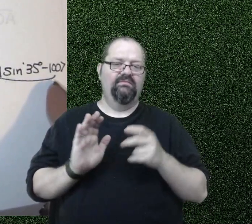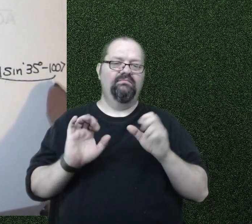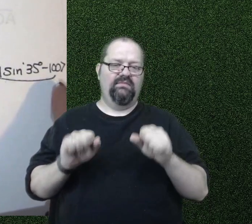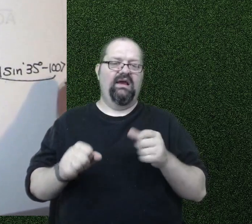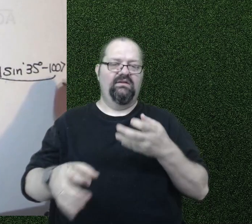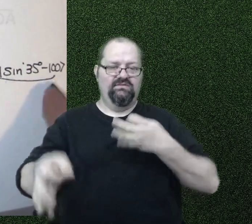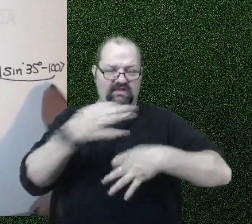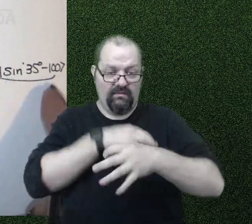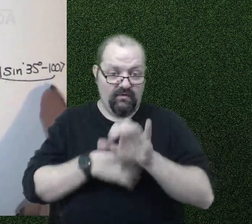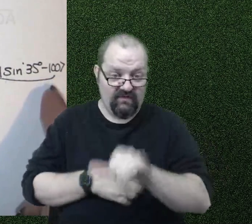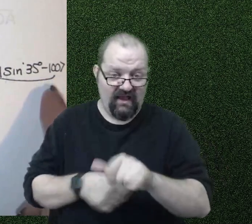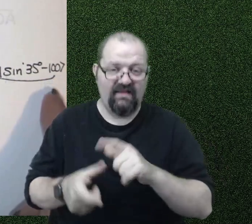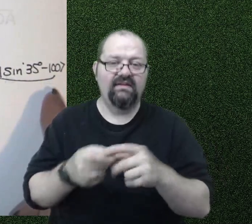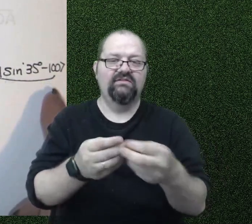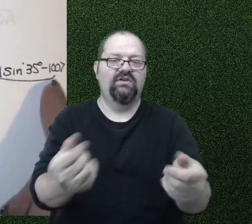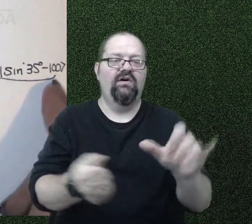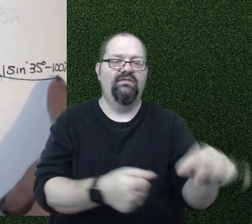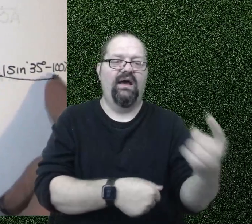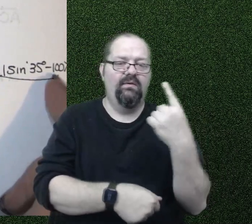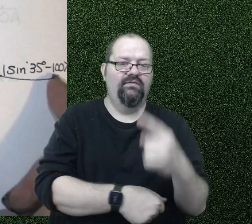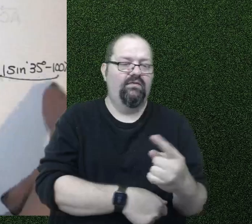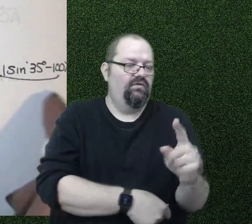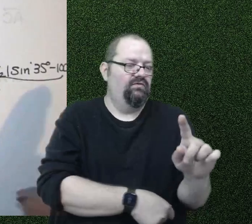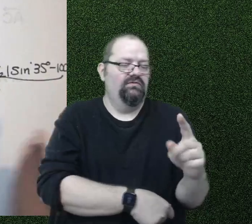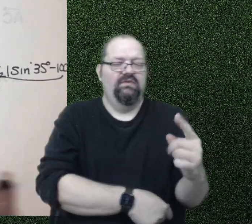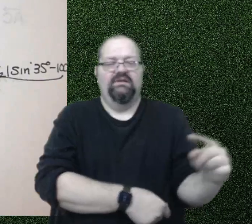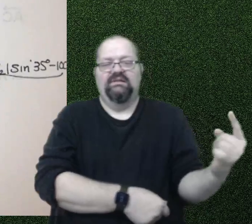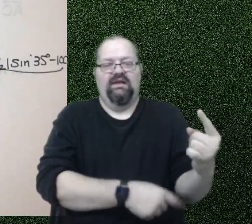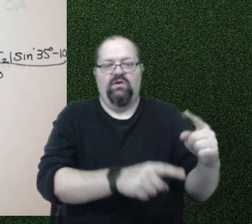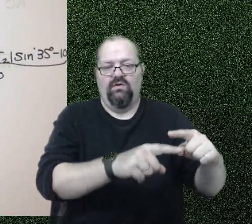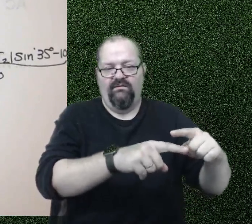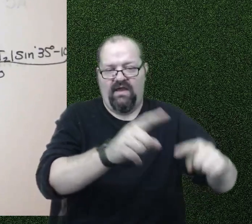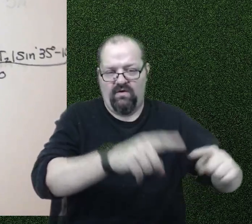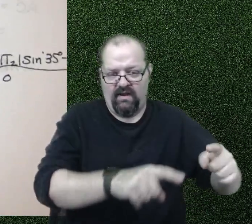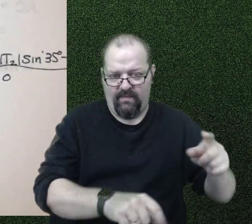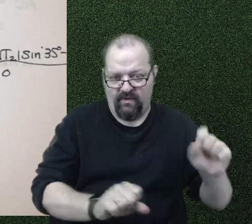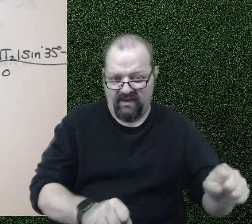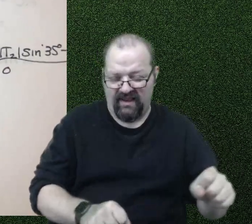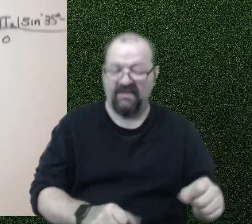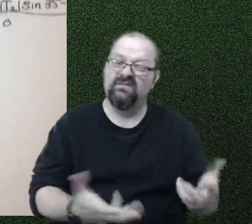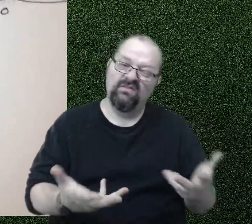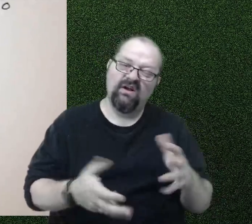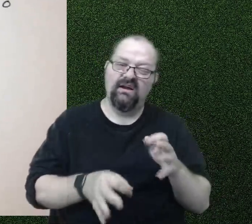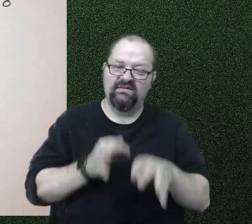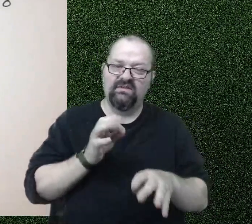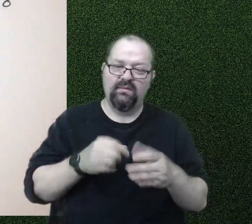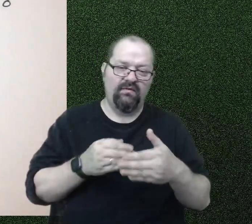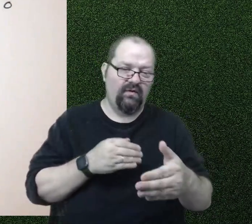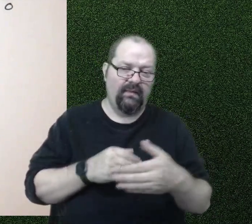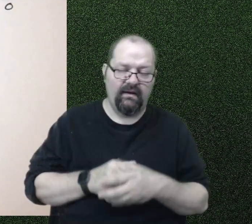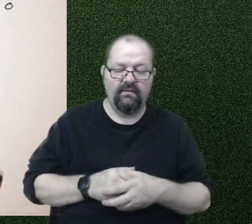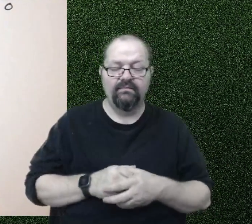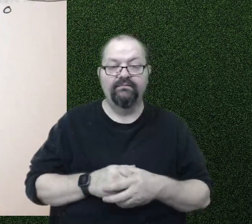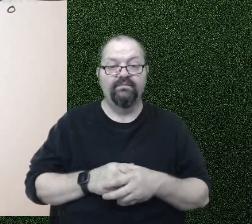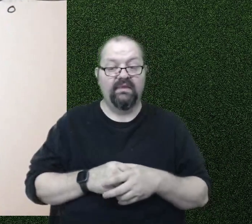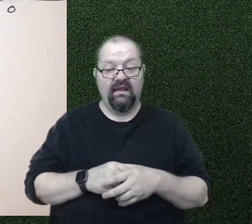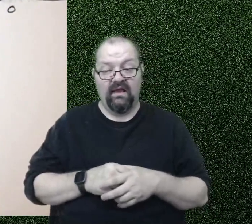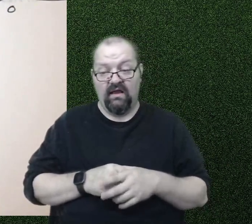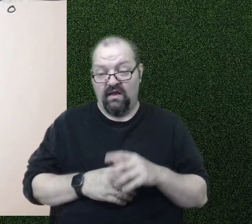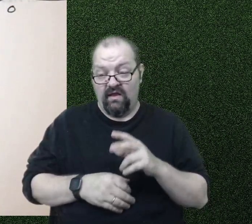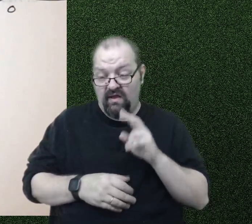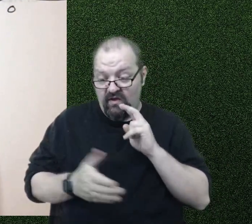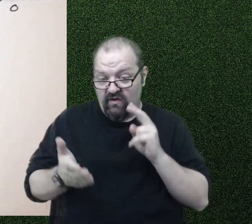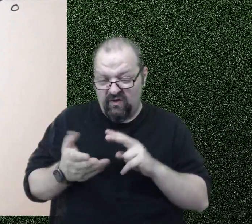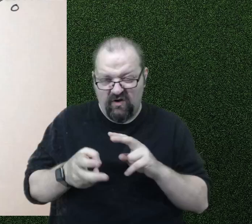I can solve this one for just a single variable. So it's actually pretty simple from here. It only looks worse because of the